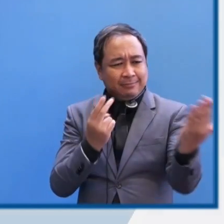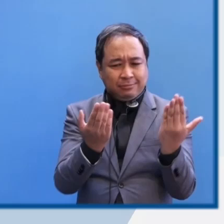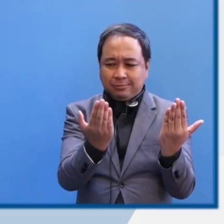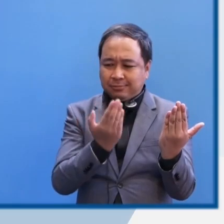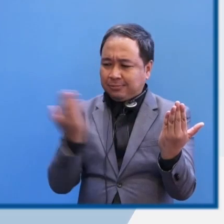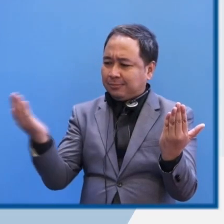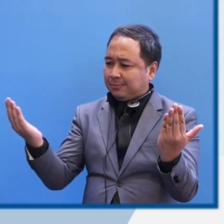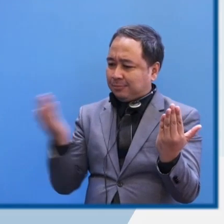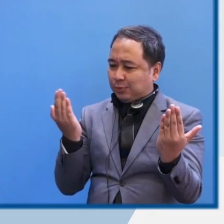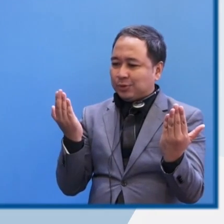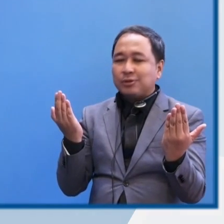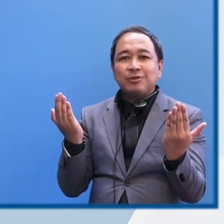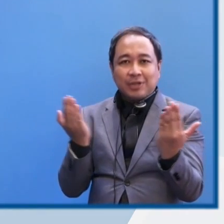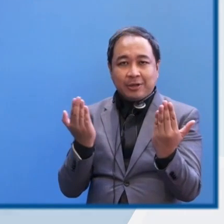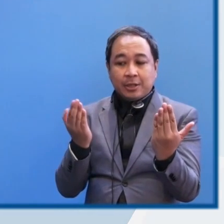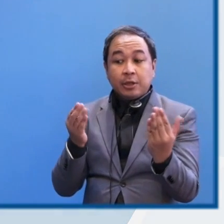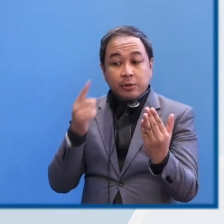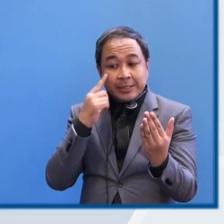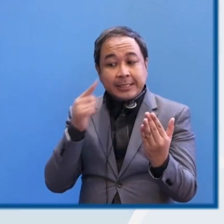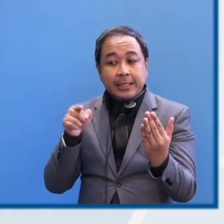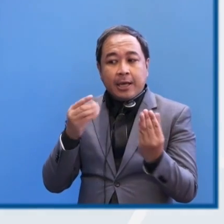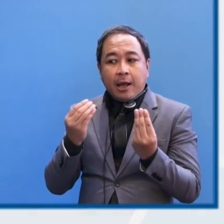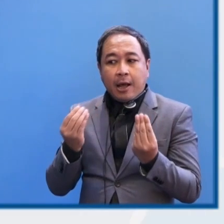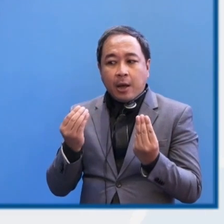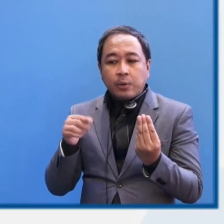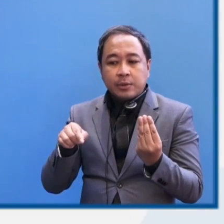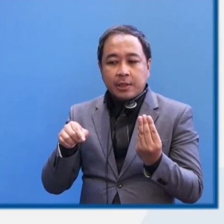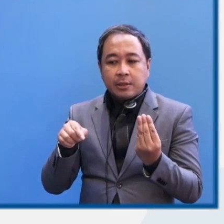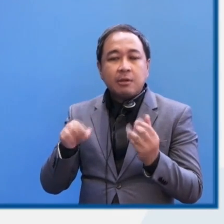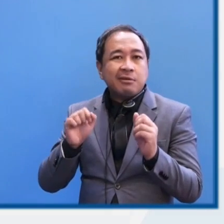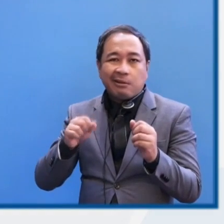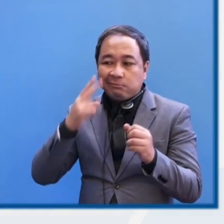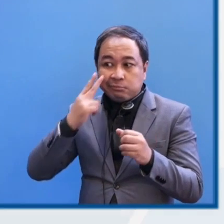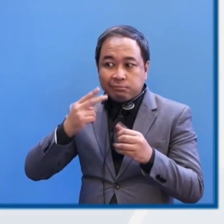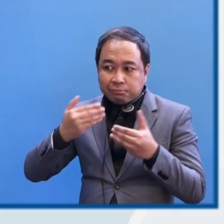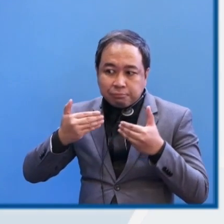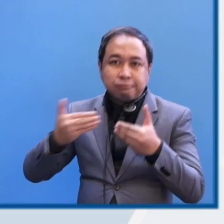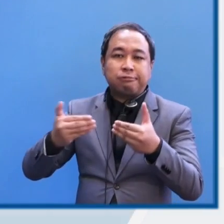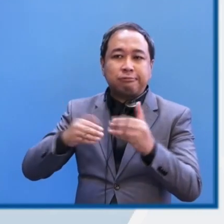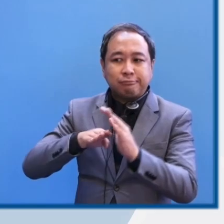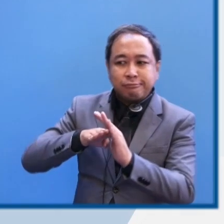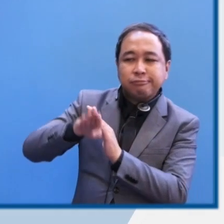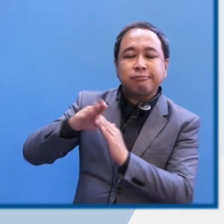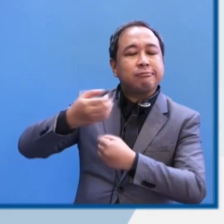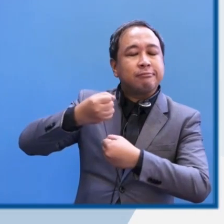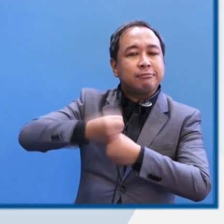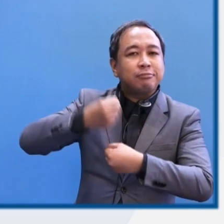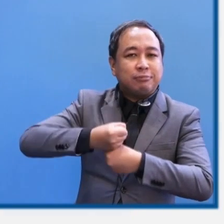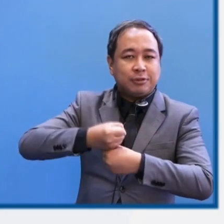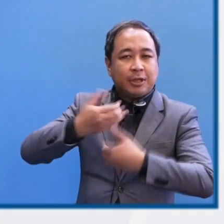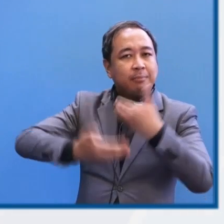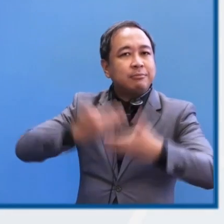not freely available, so there is now action underway